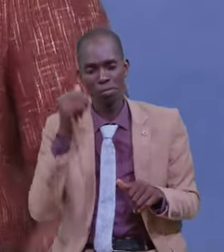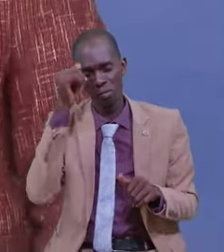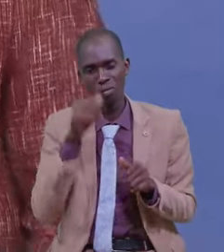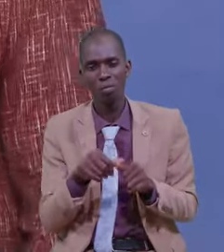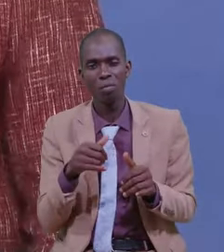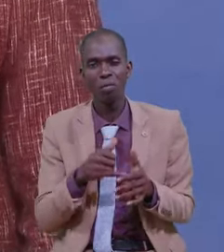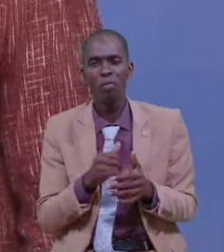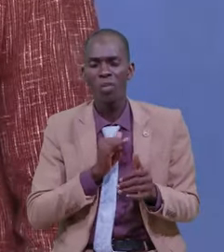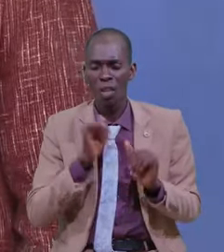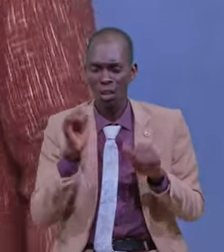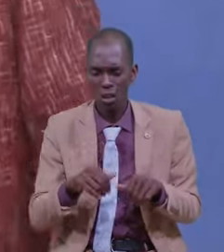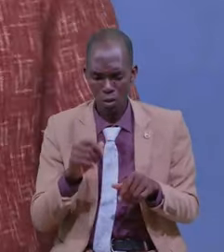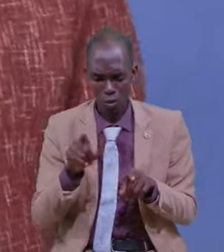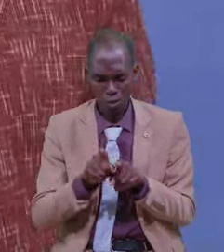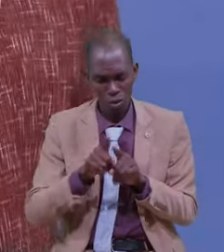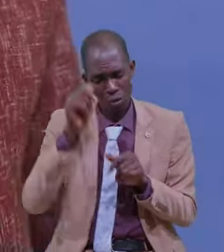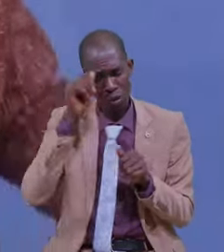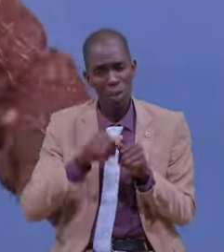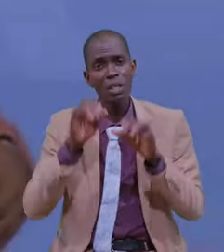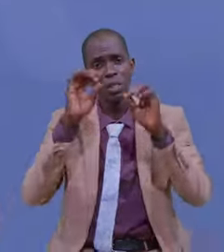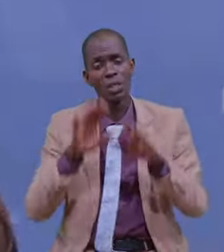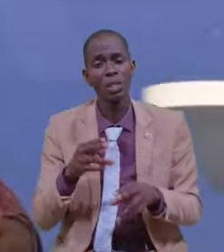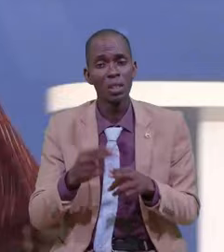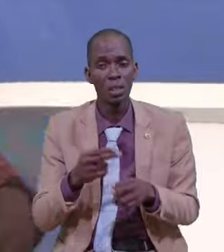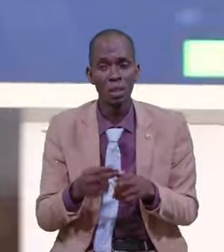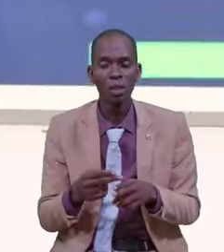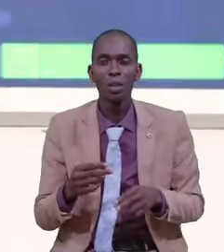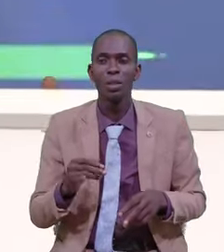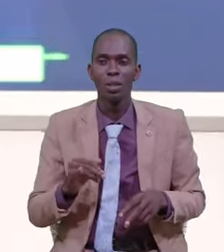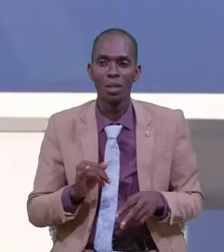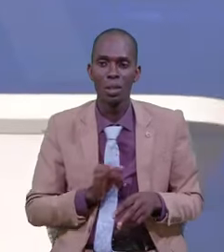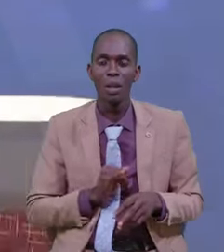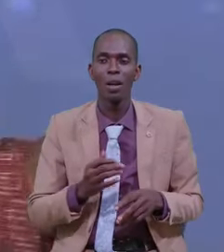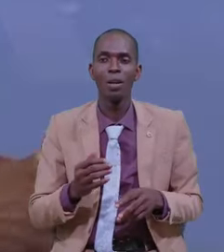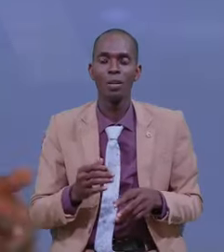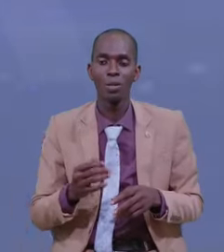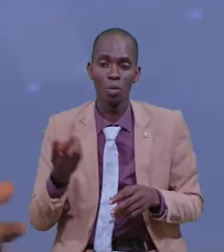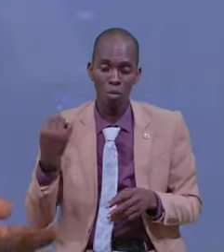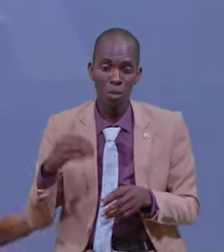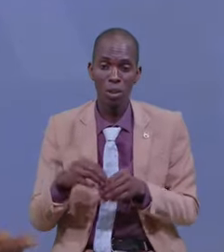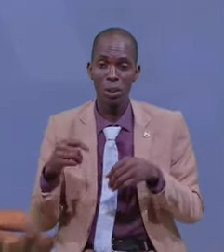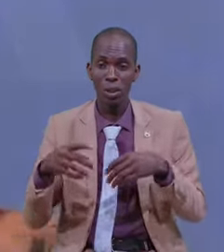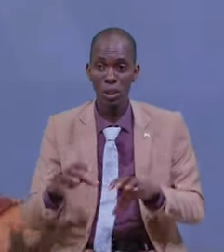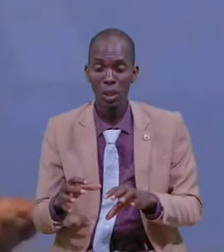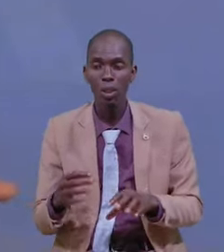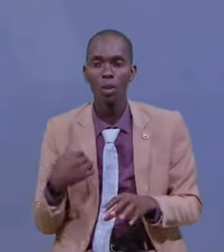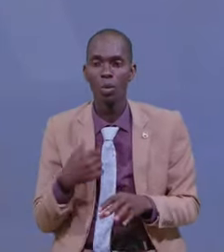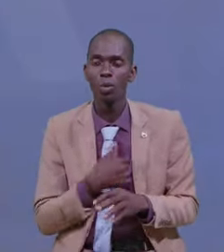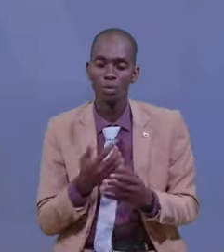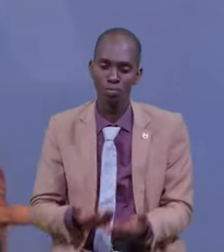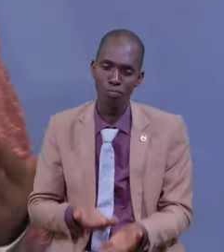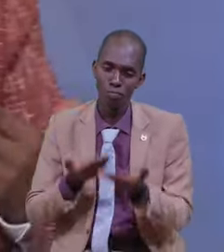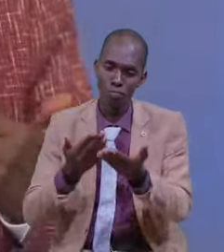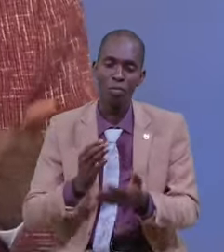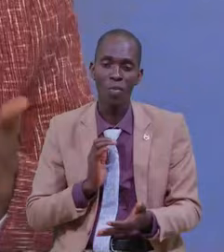I can remember his name. We're in his class. I won't mention the subject now. And we submitted our papers. And